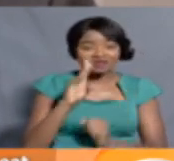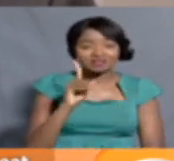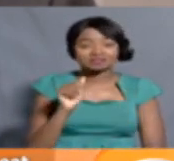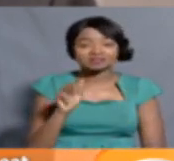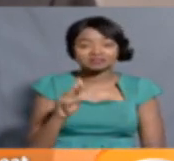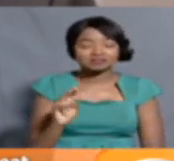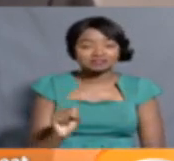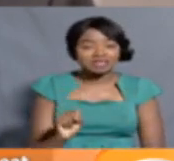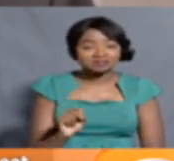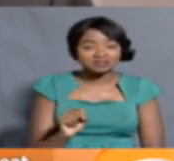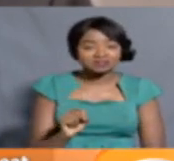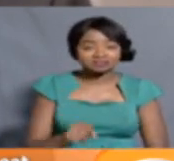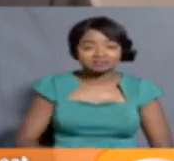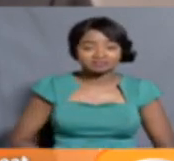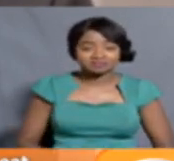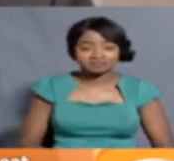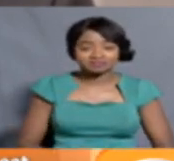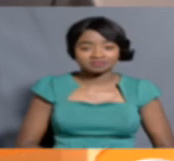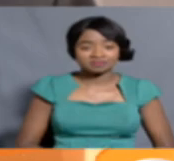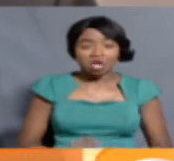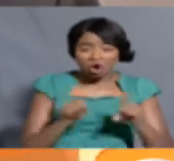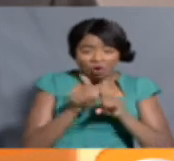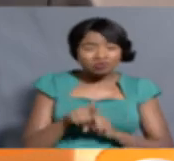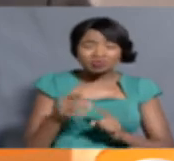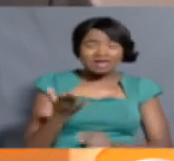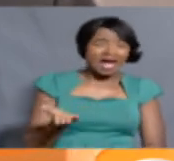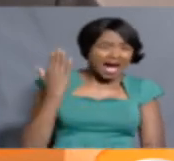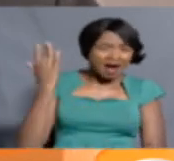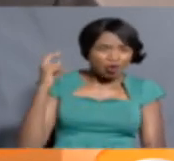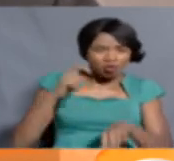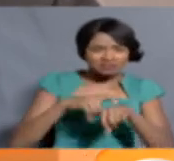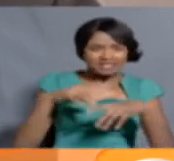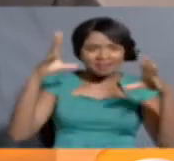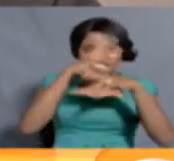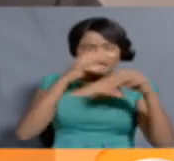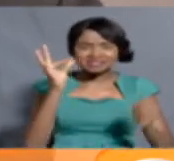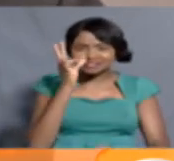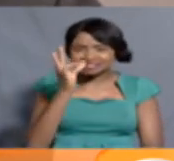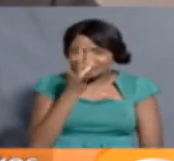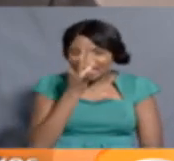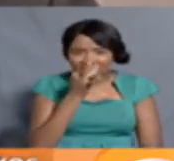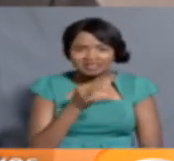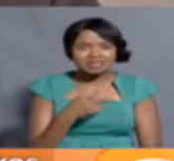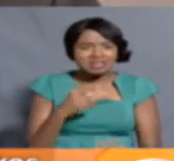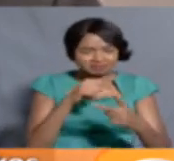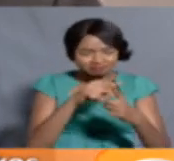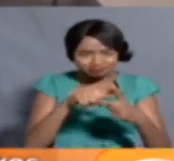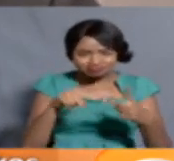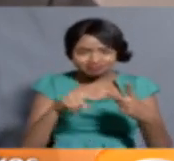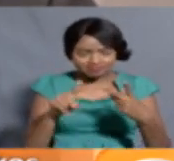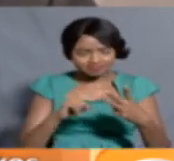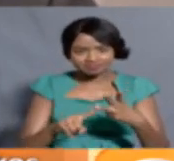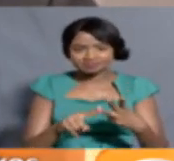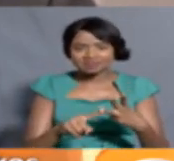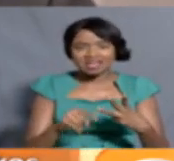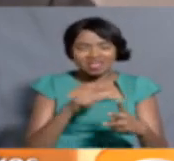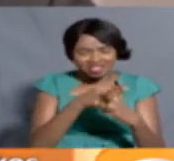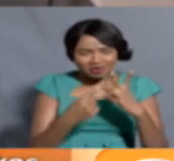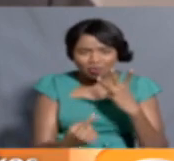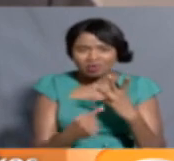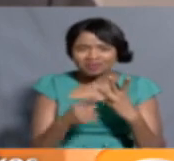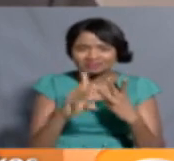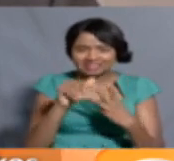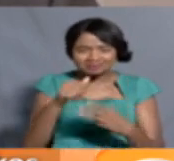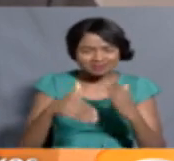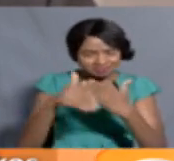and began construction during the Kibaki days. Yes. You're talking about Badasa. Chemususu. You're talking about Kimususu. Uma. You're talking about Uma. Mm. And we